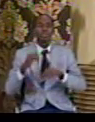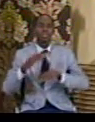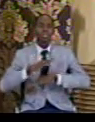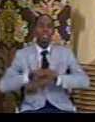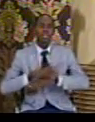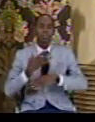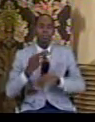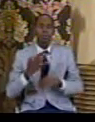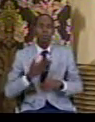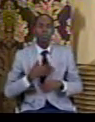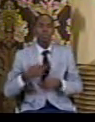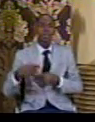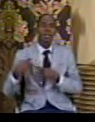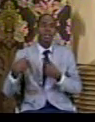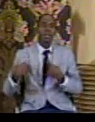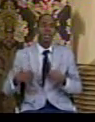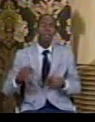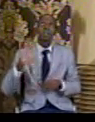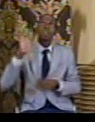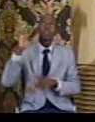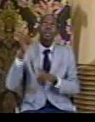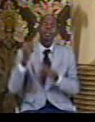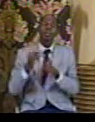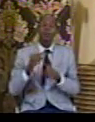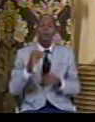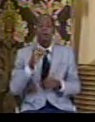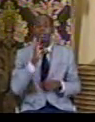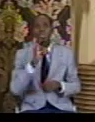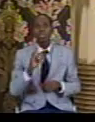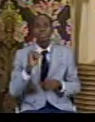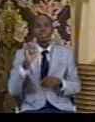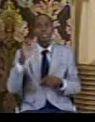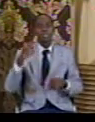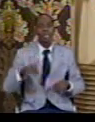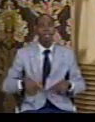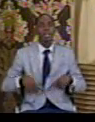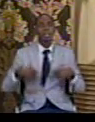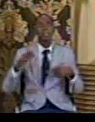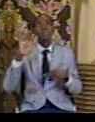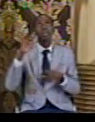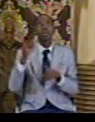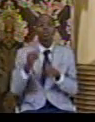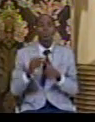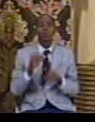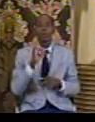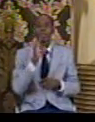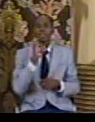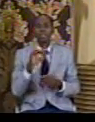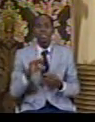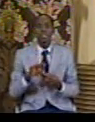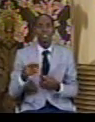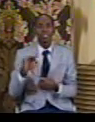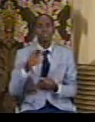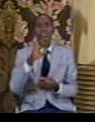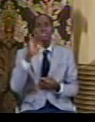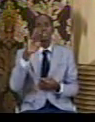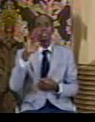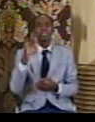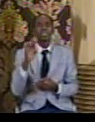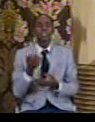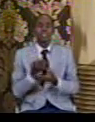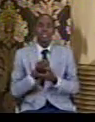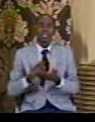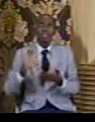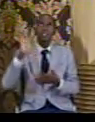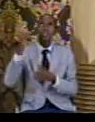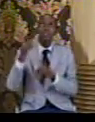the table of my heart. Thy word is life and thy word is